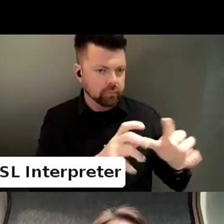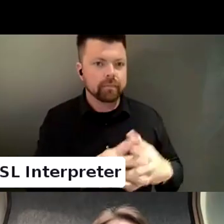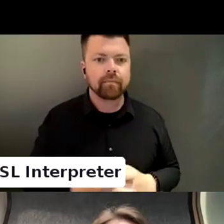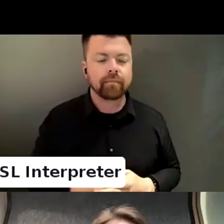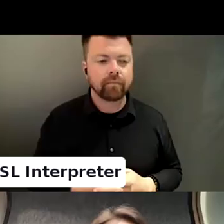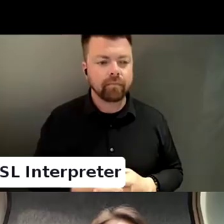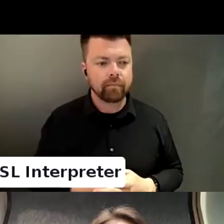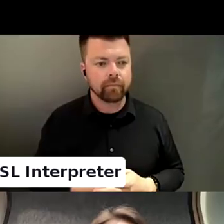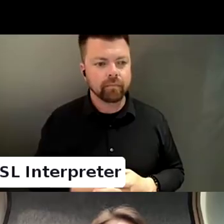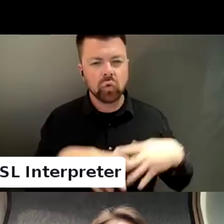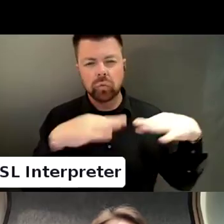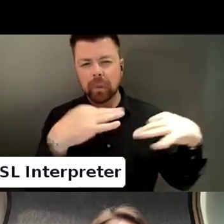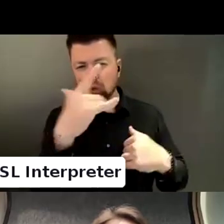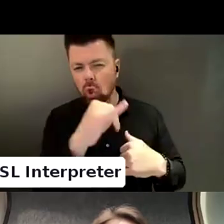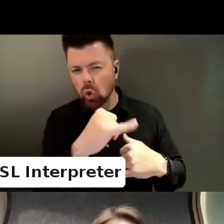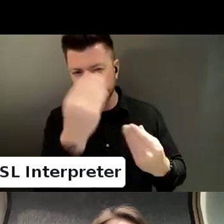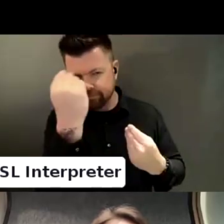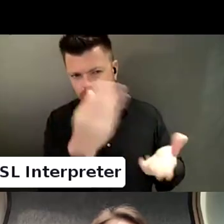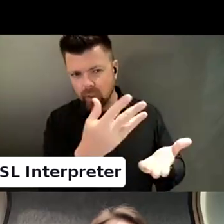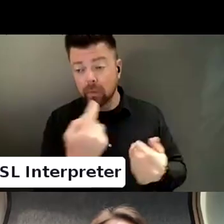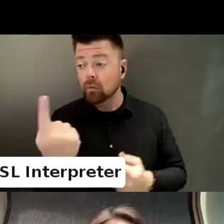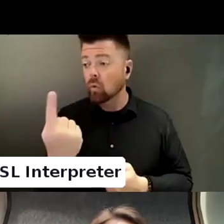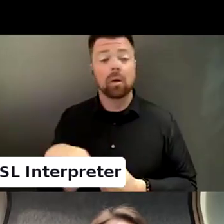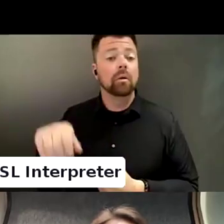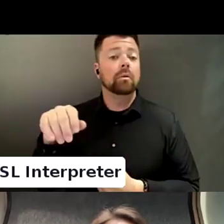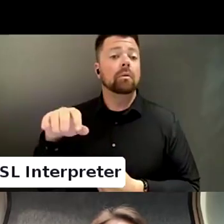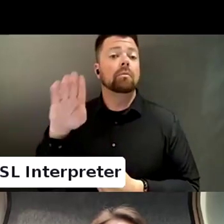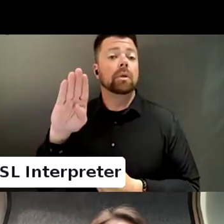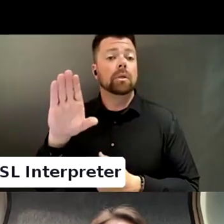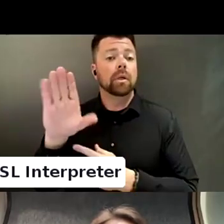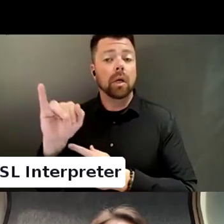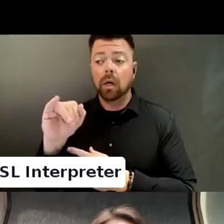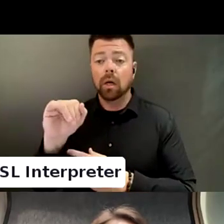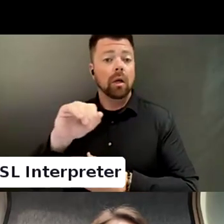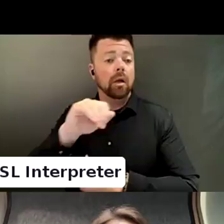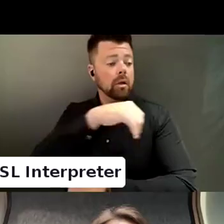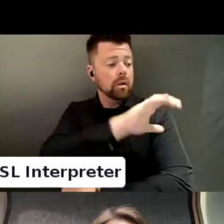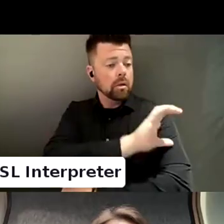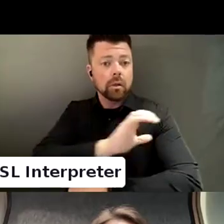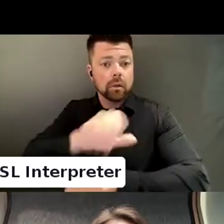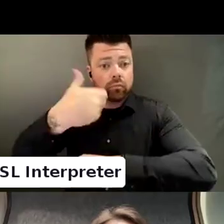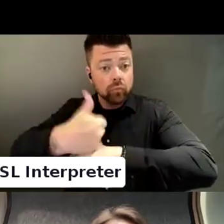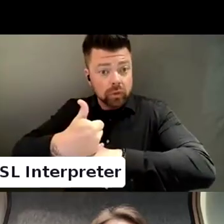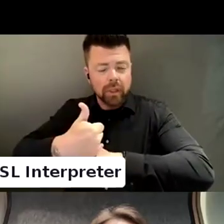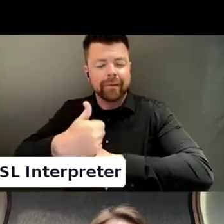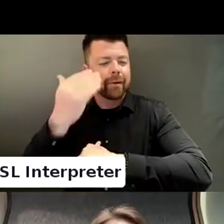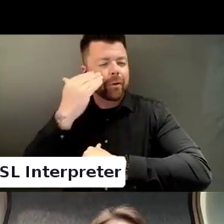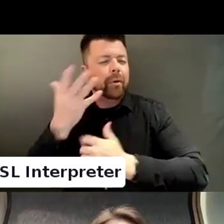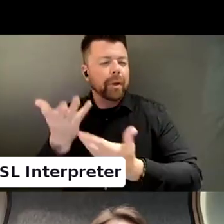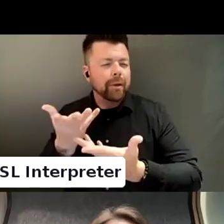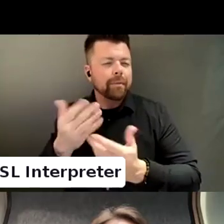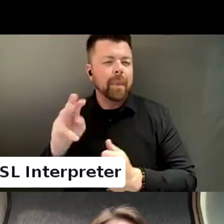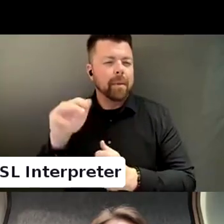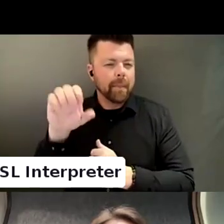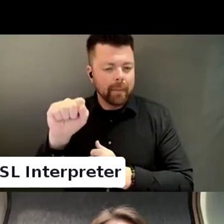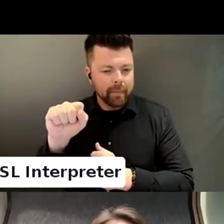There's been at least one brain-computer interface clinic set up. I'm familiar with one here at Mass General Brigham for people who may